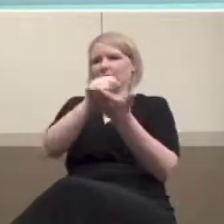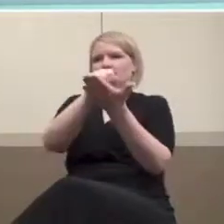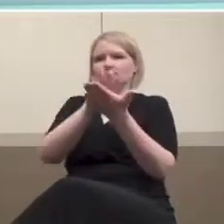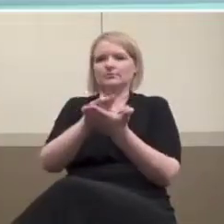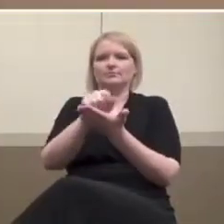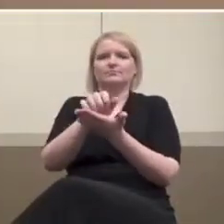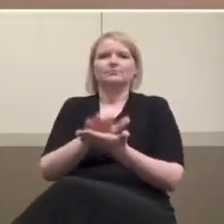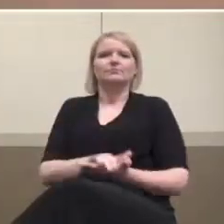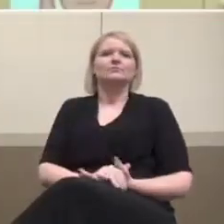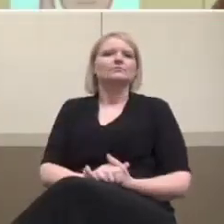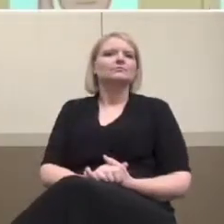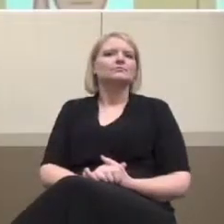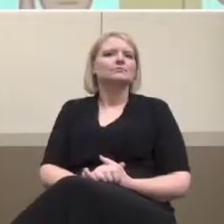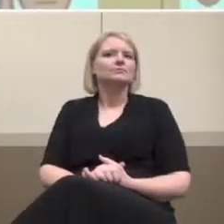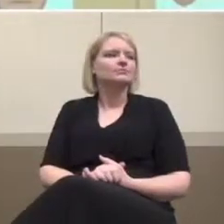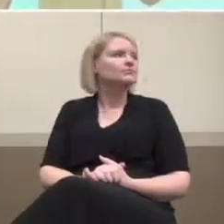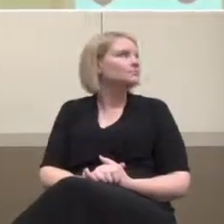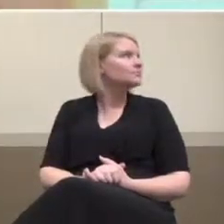right.